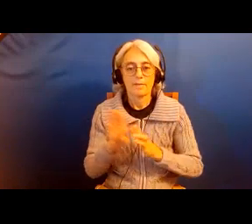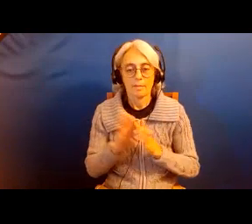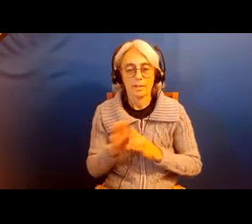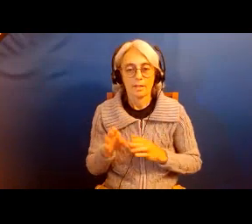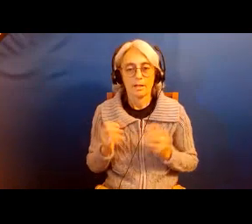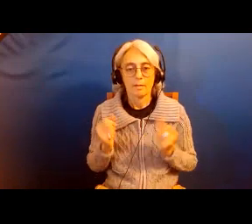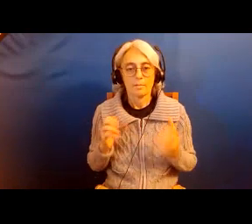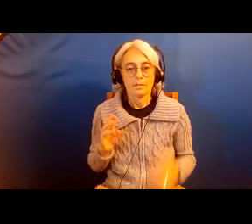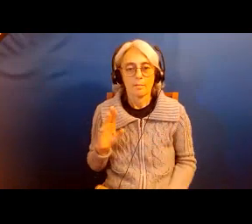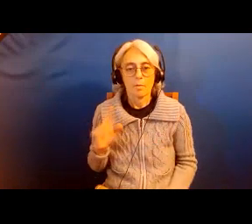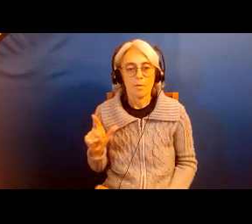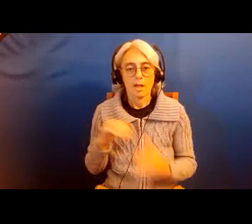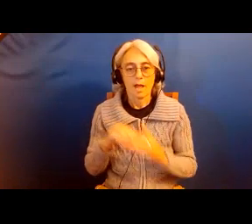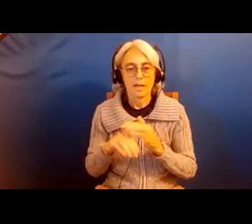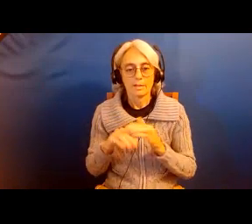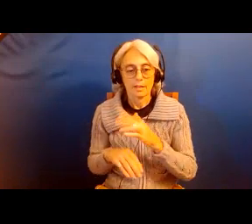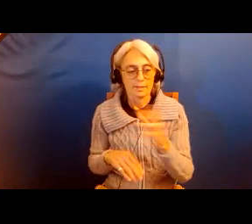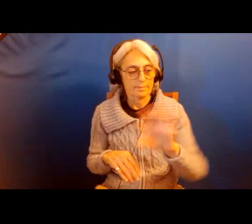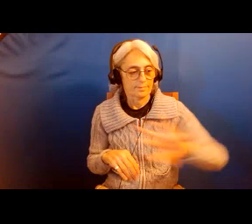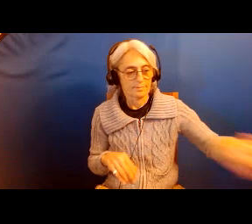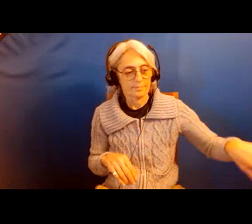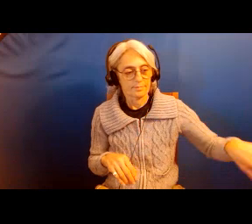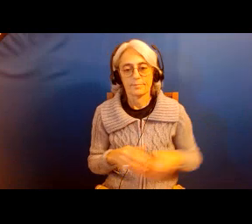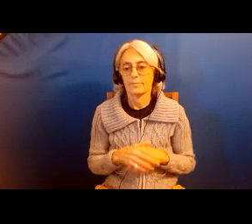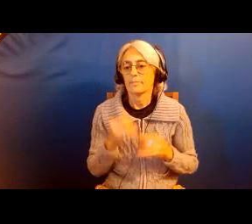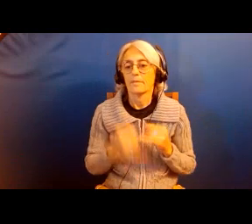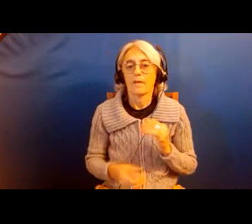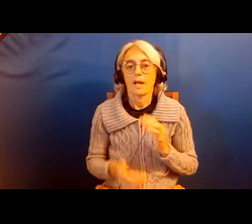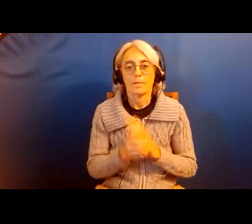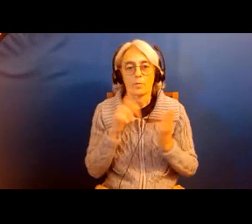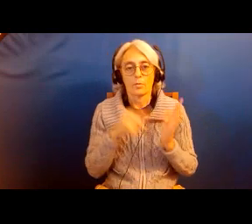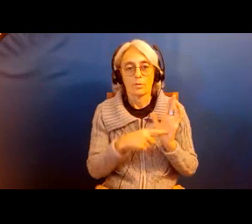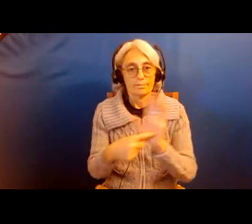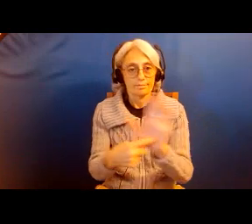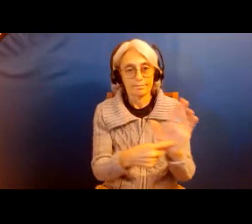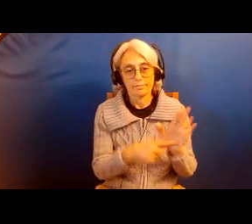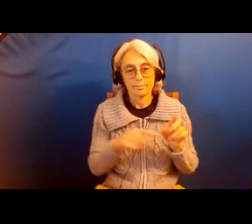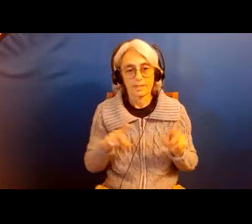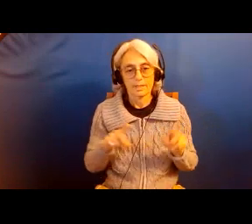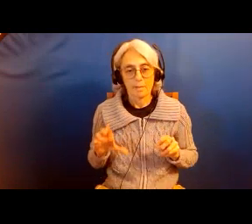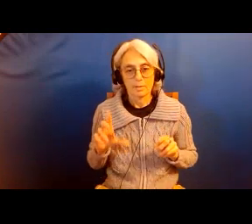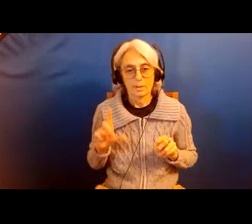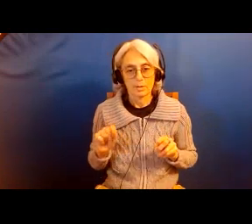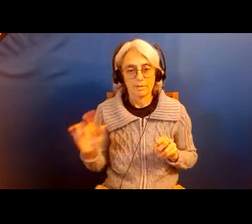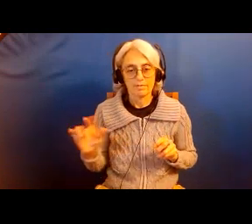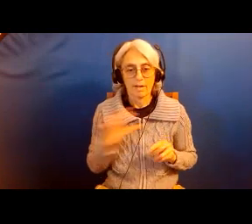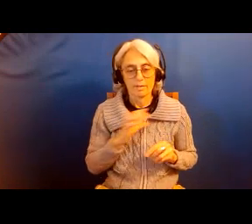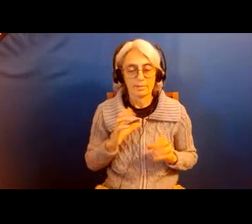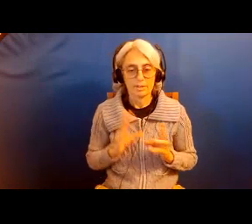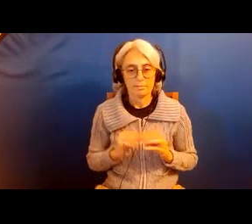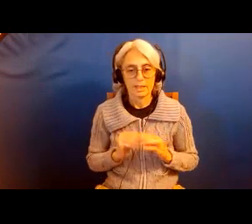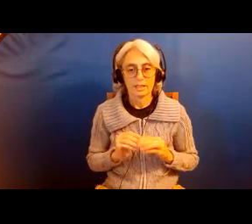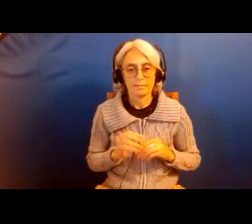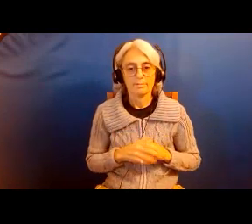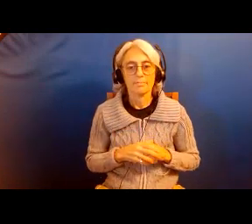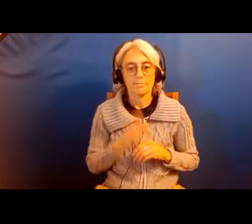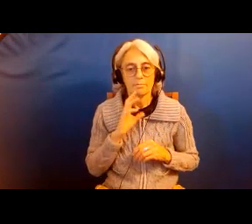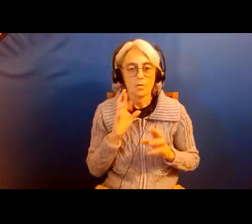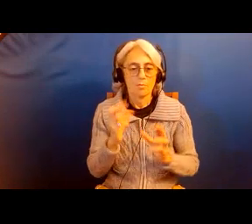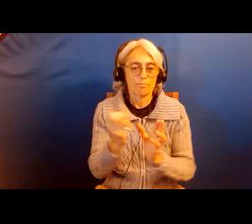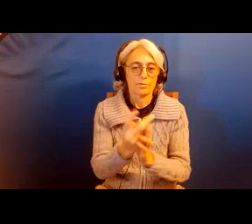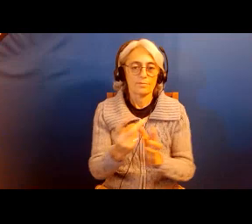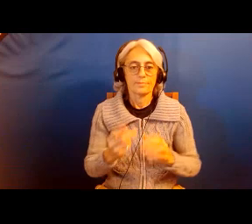multimodal access. The final amendment will be presented to you all at the December 2025 Commission meeting for approval. Here